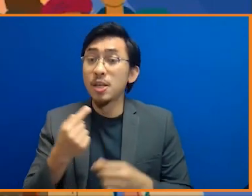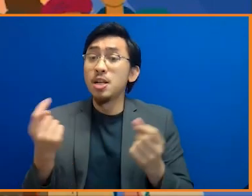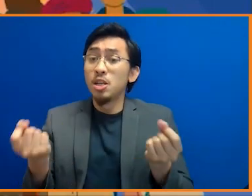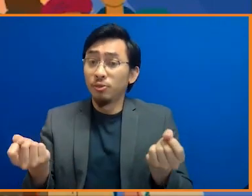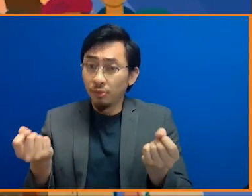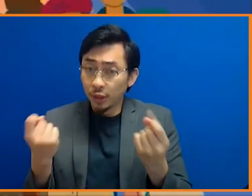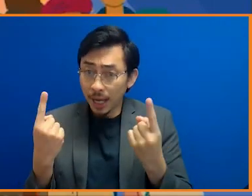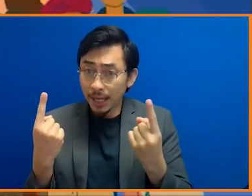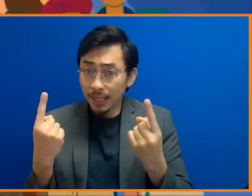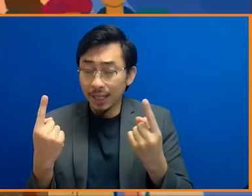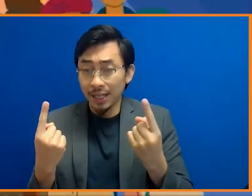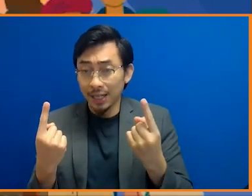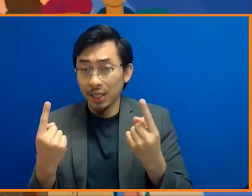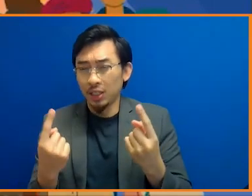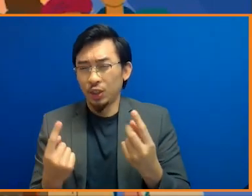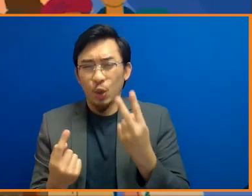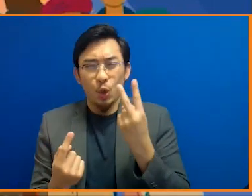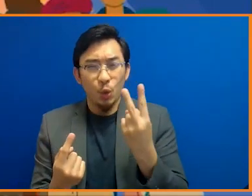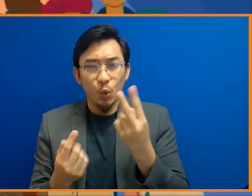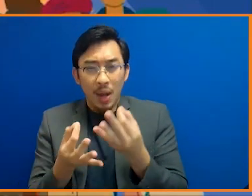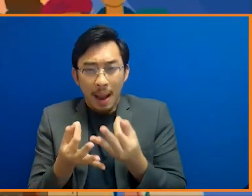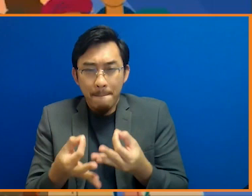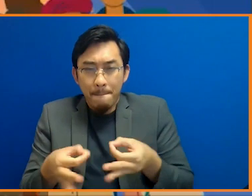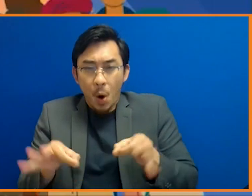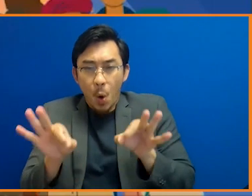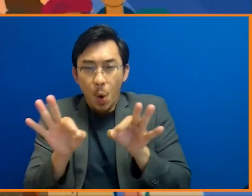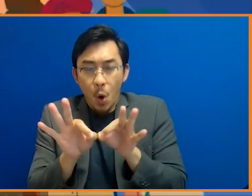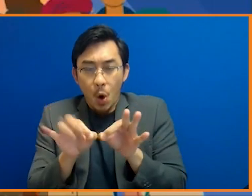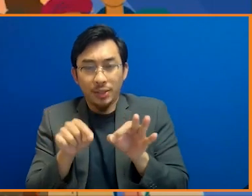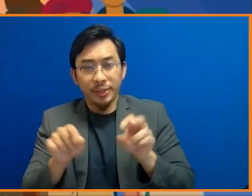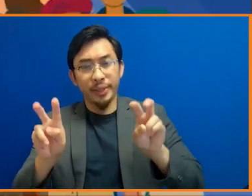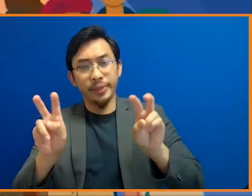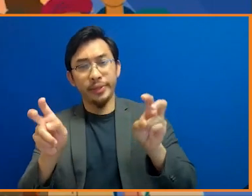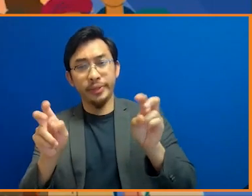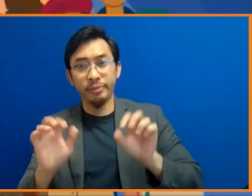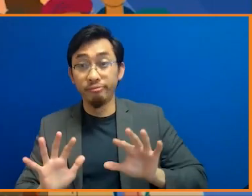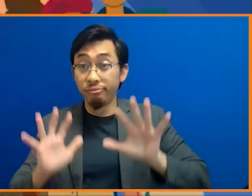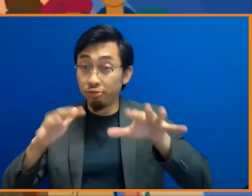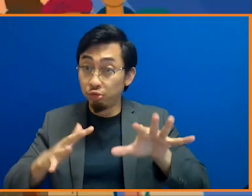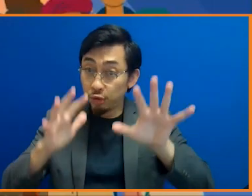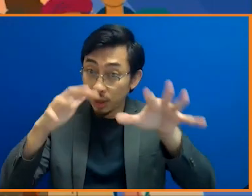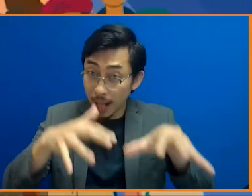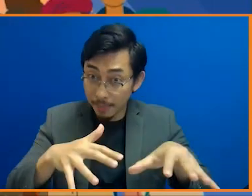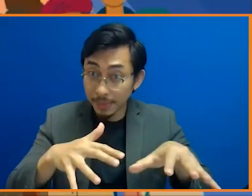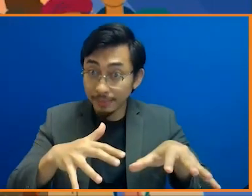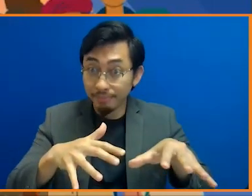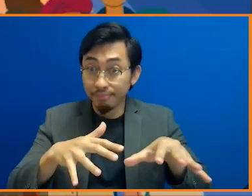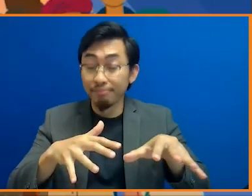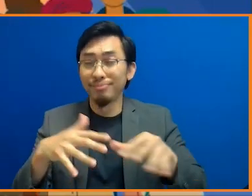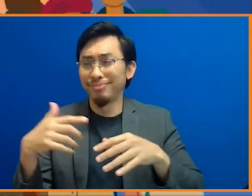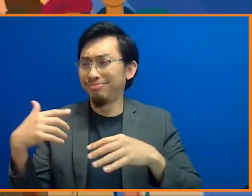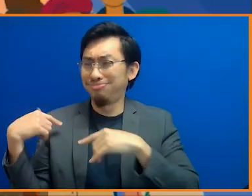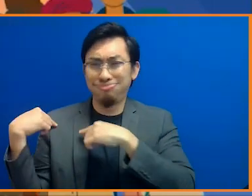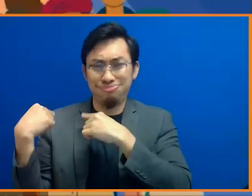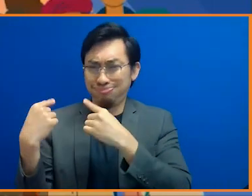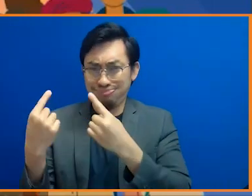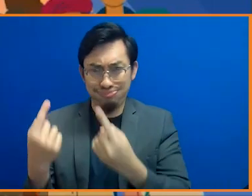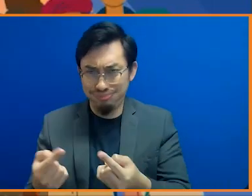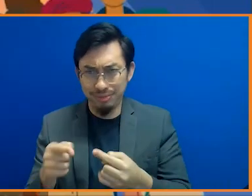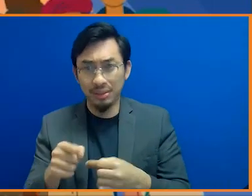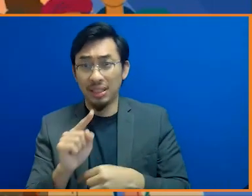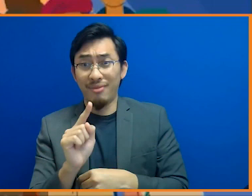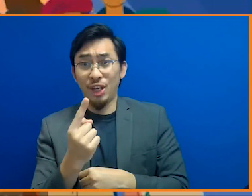I assume that we understand that there are two important events related to tsunamis in this